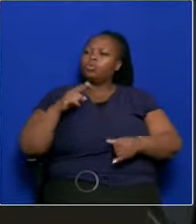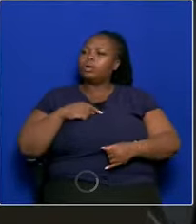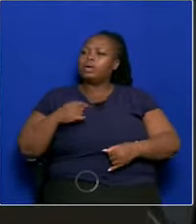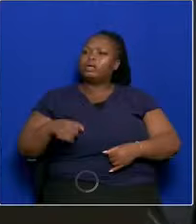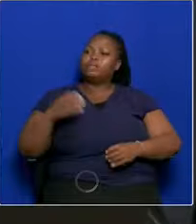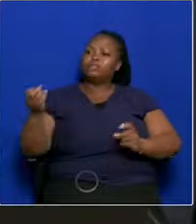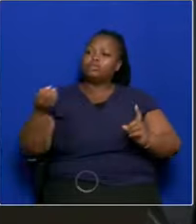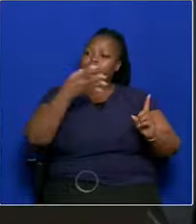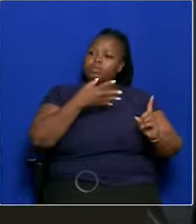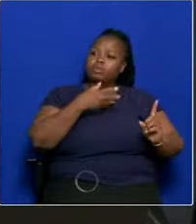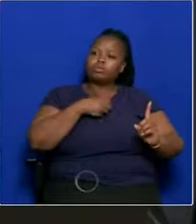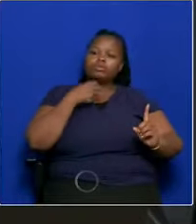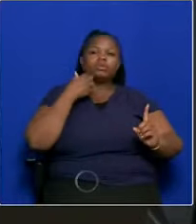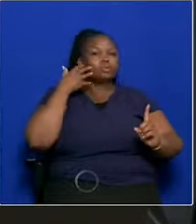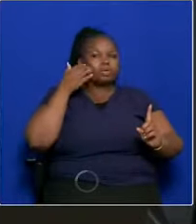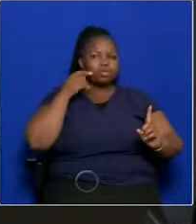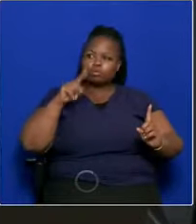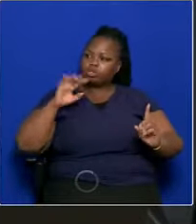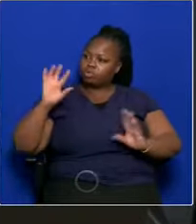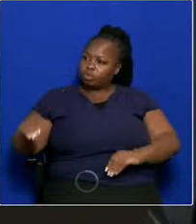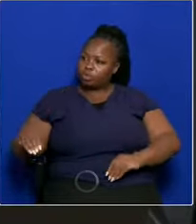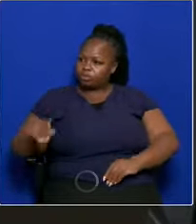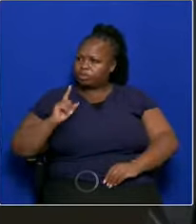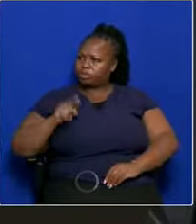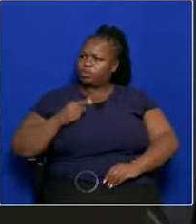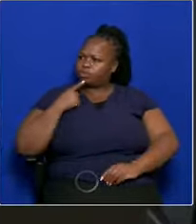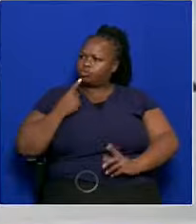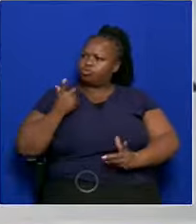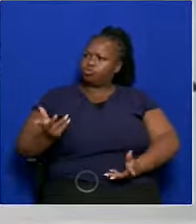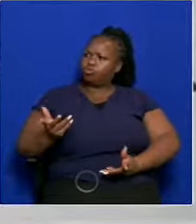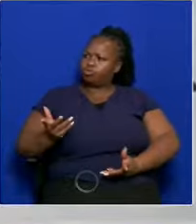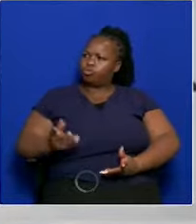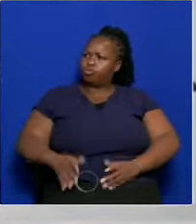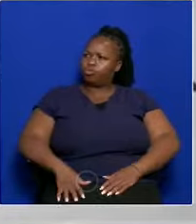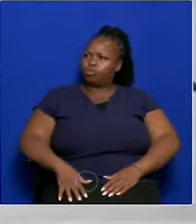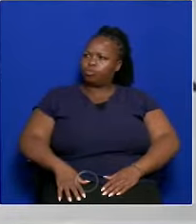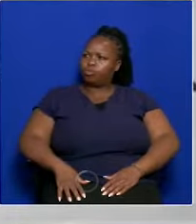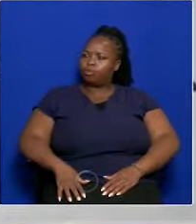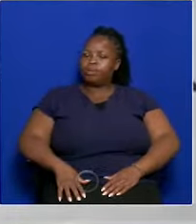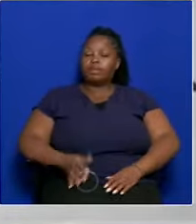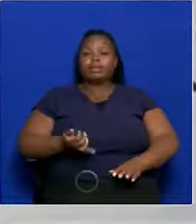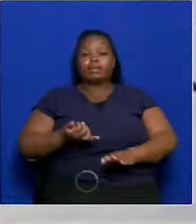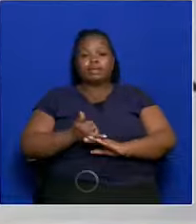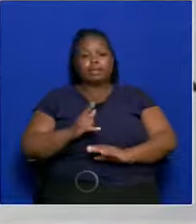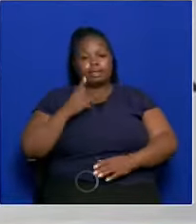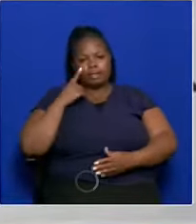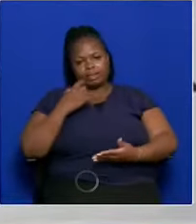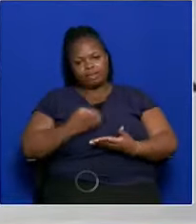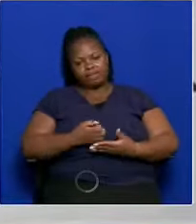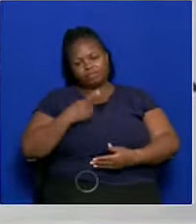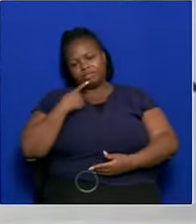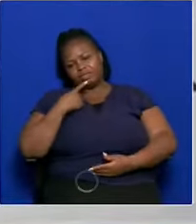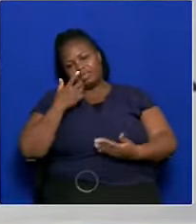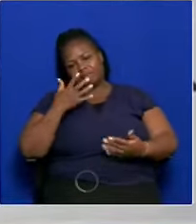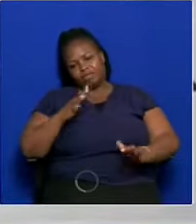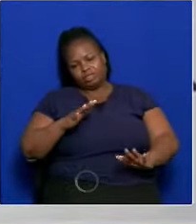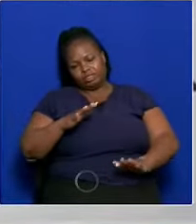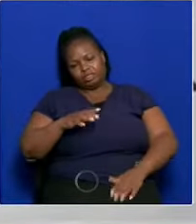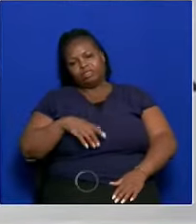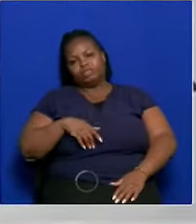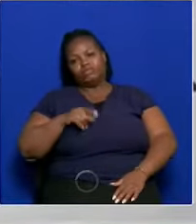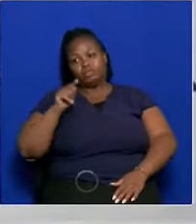stop. Yeah, earlier on, when I was testifying, I did mention for this kind of thing, I